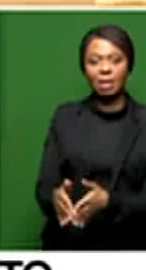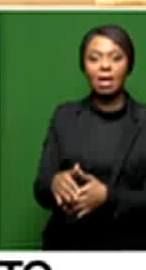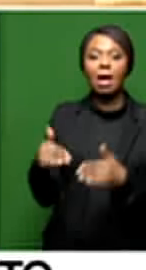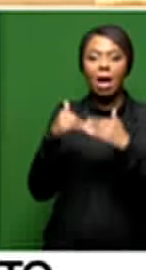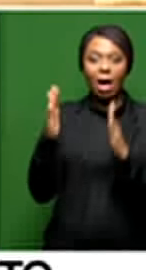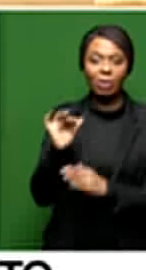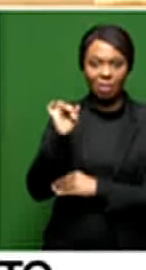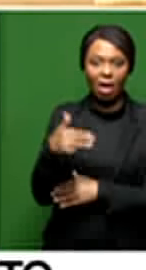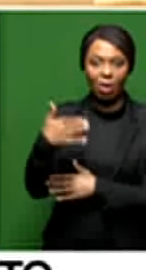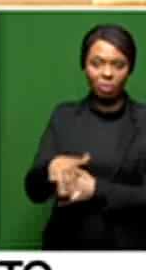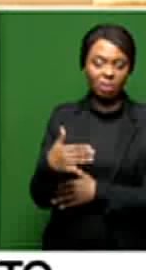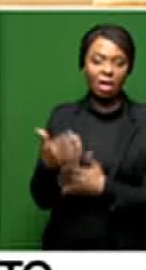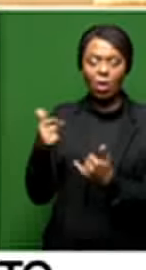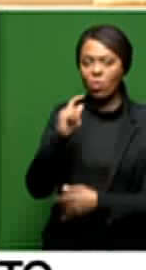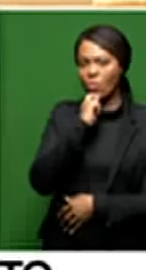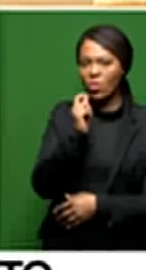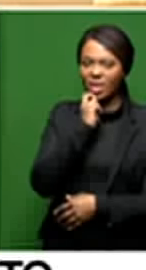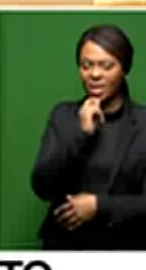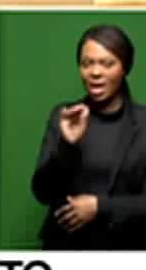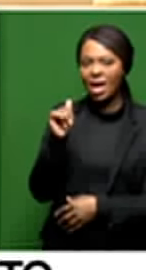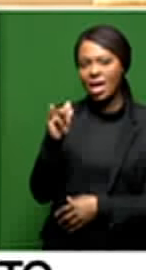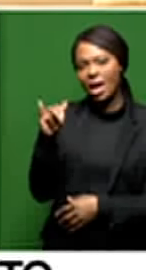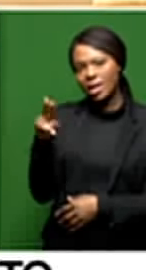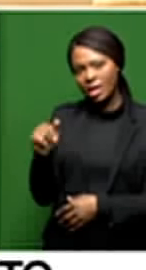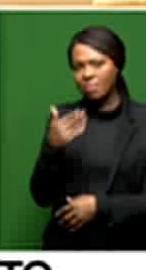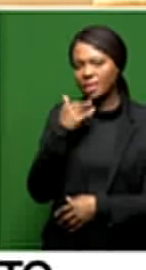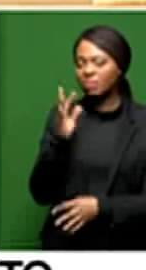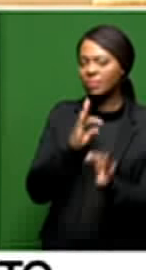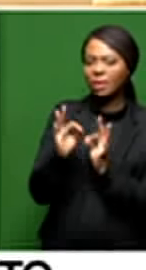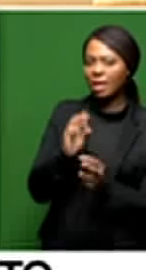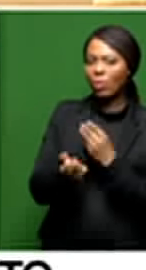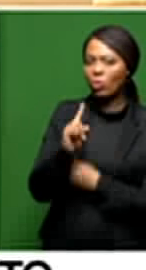morning to you, Ayanda. Thank you so much for joining us. What can you tell us at this point? What's happening?